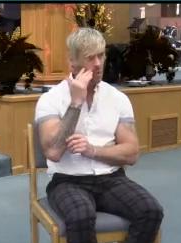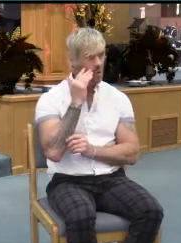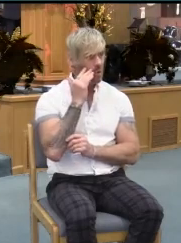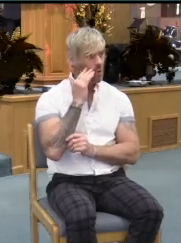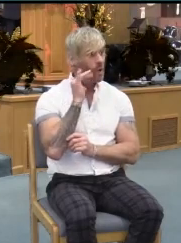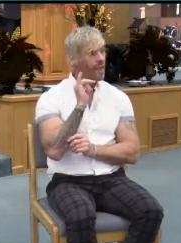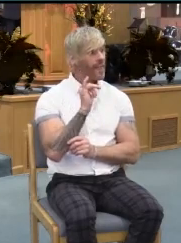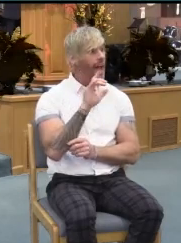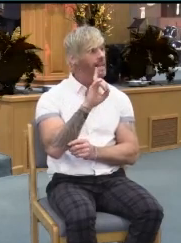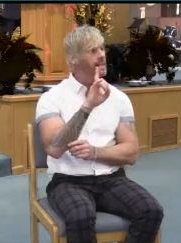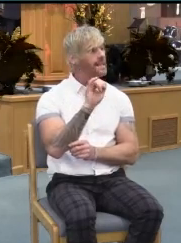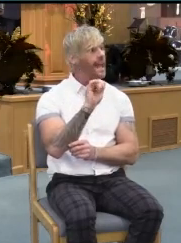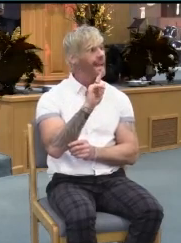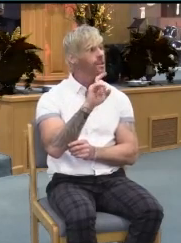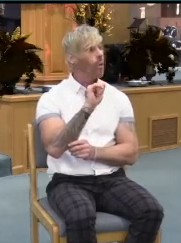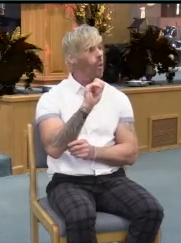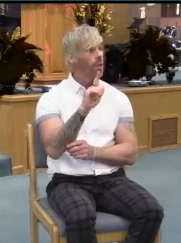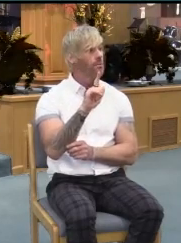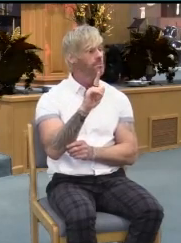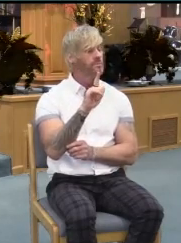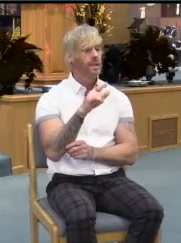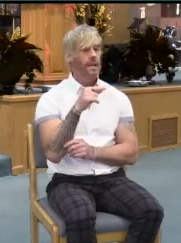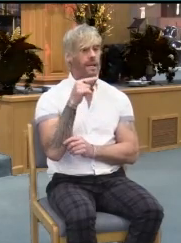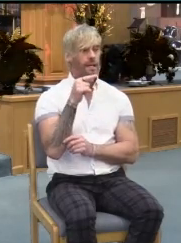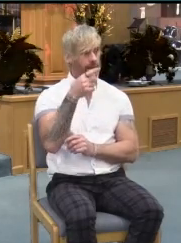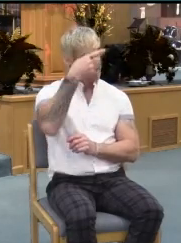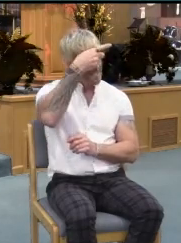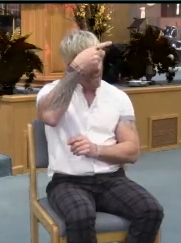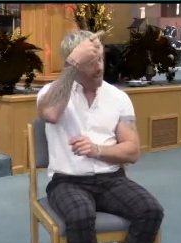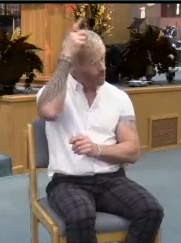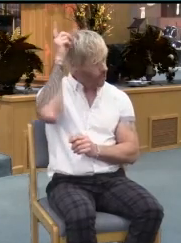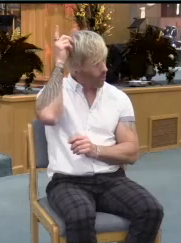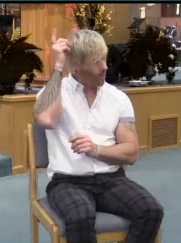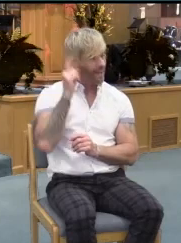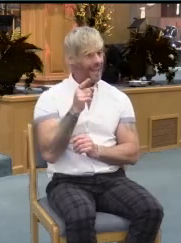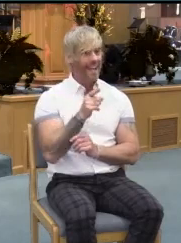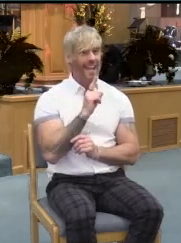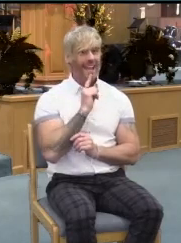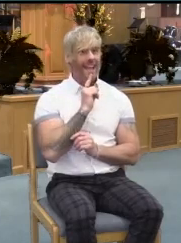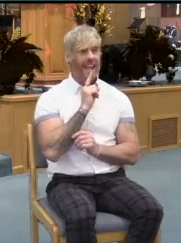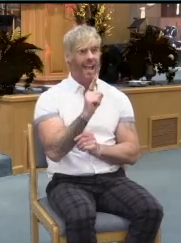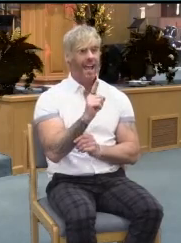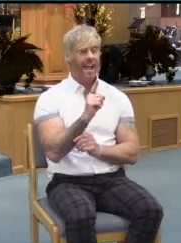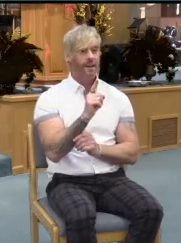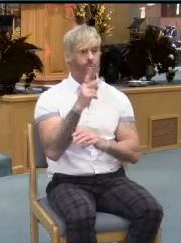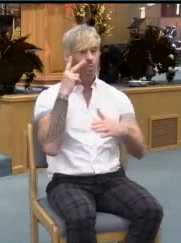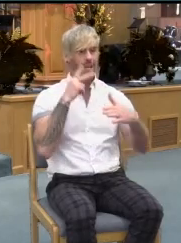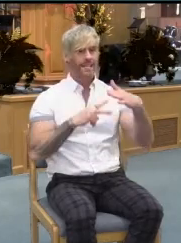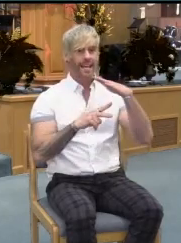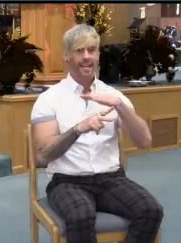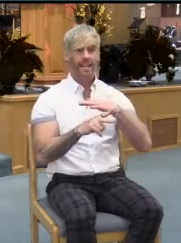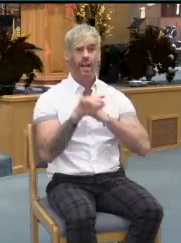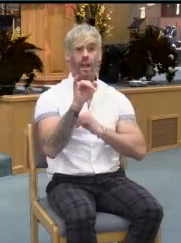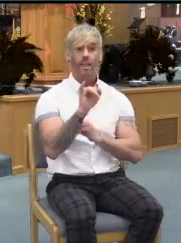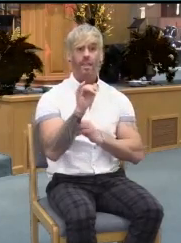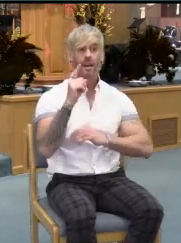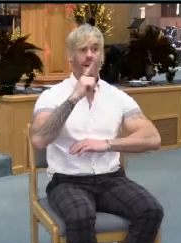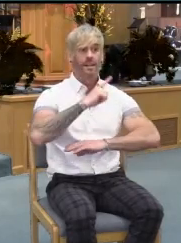That Daniel had predicted with pinpoint accuracy the very